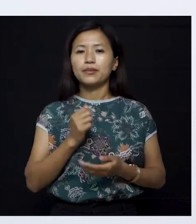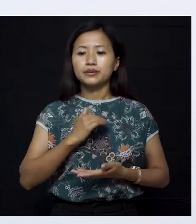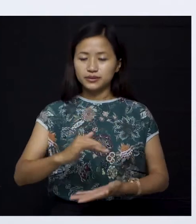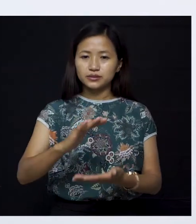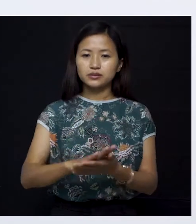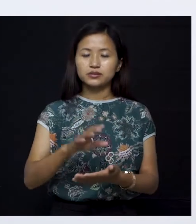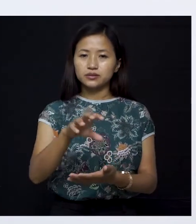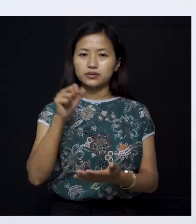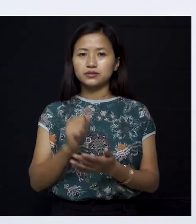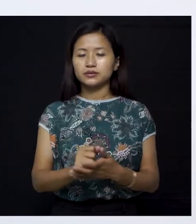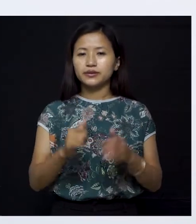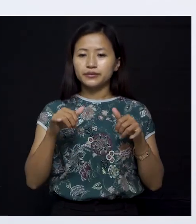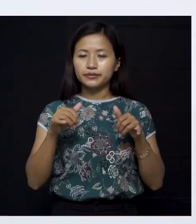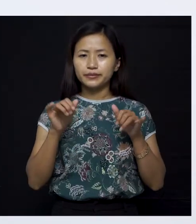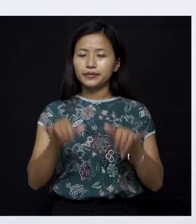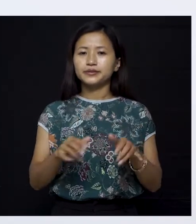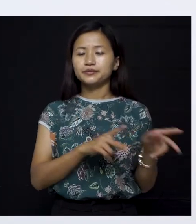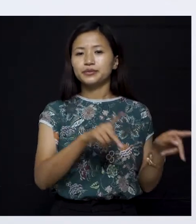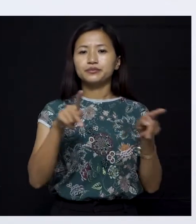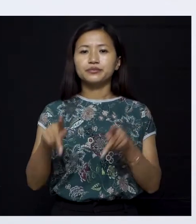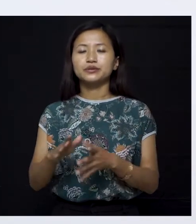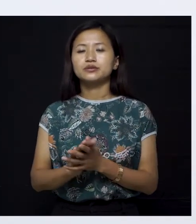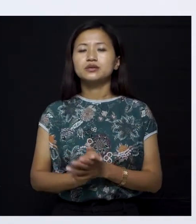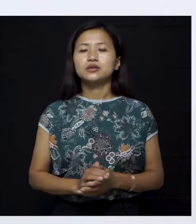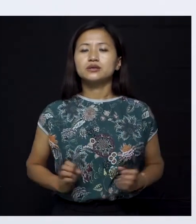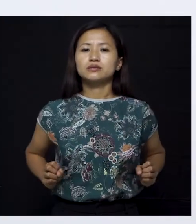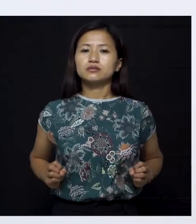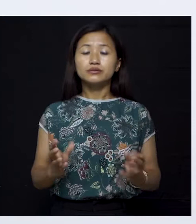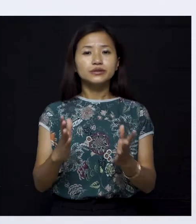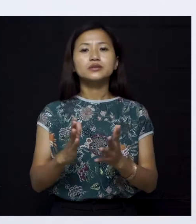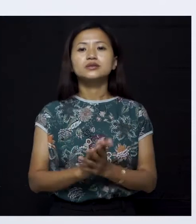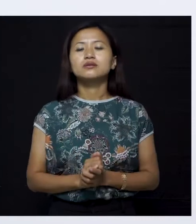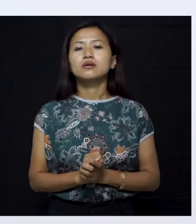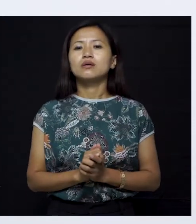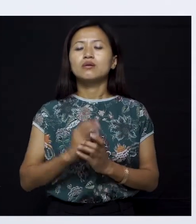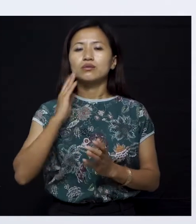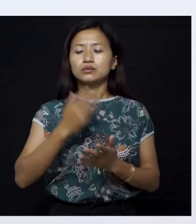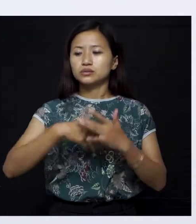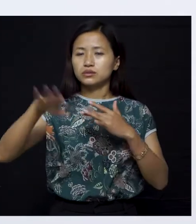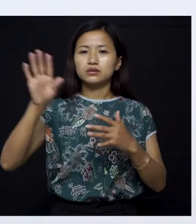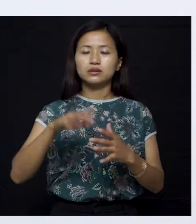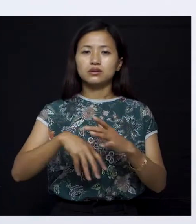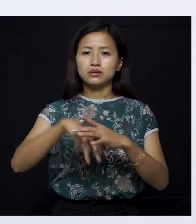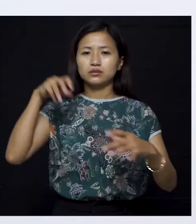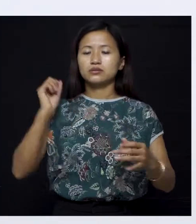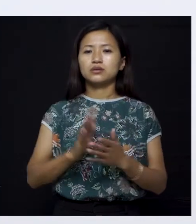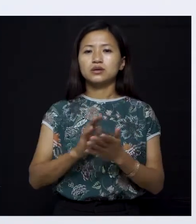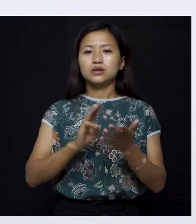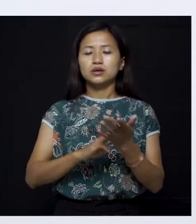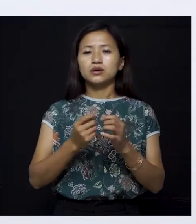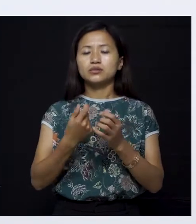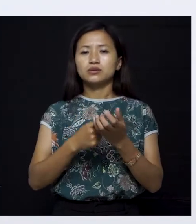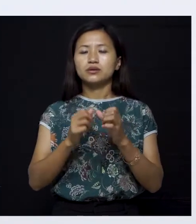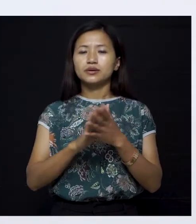just getting himself prepared with the rope, and then finally he got ready. And when he was going out, Moria was feeling